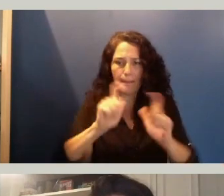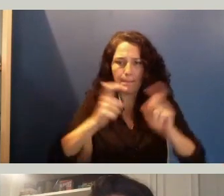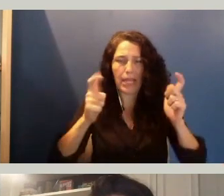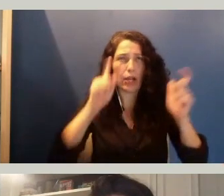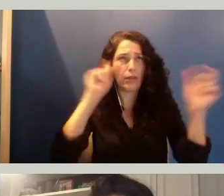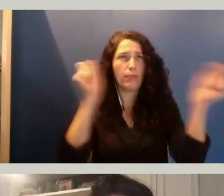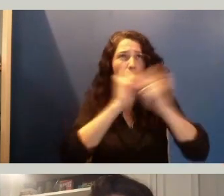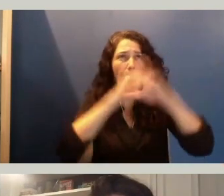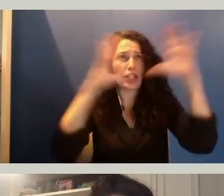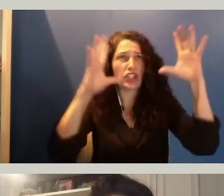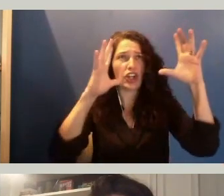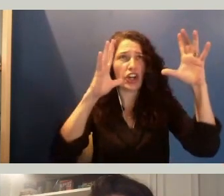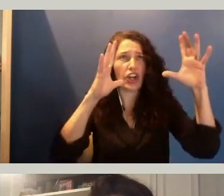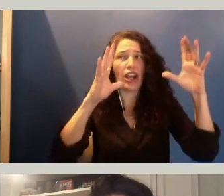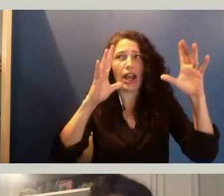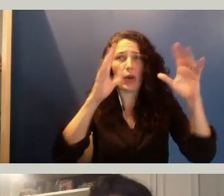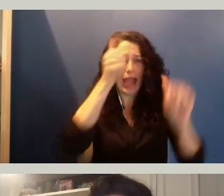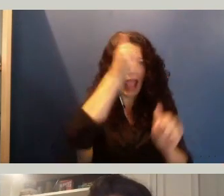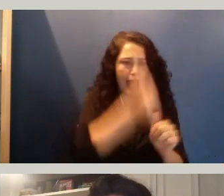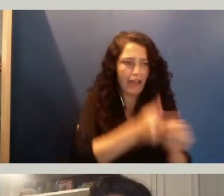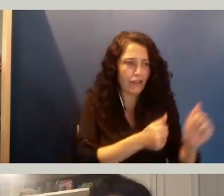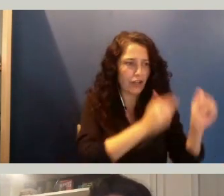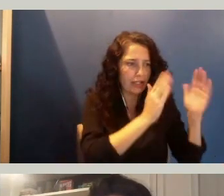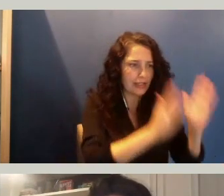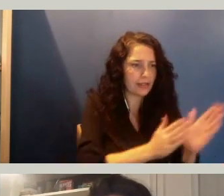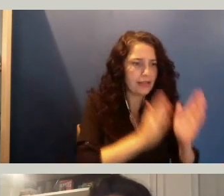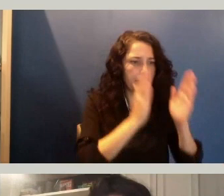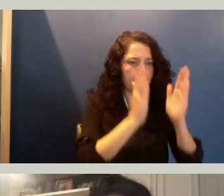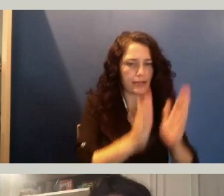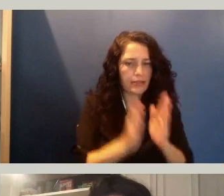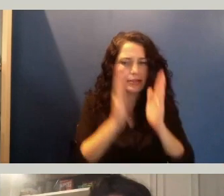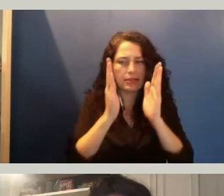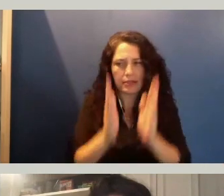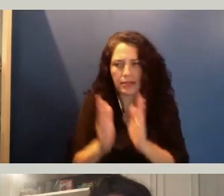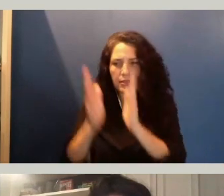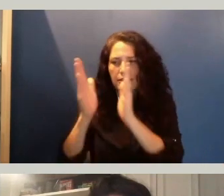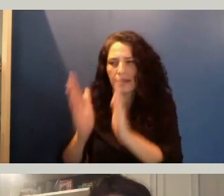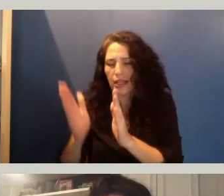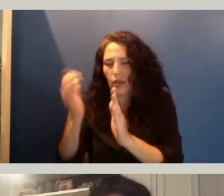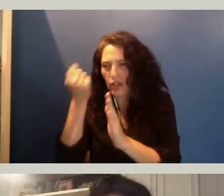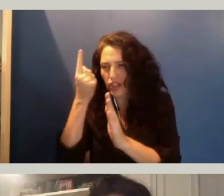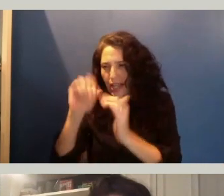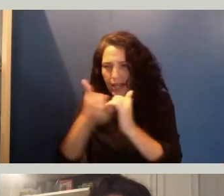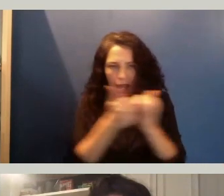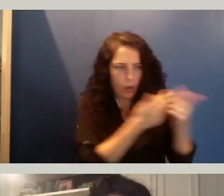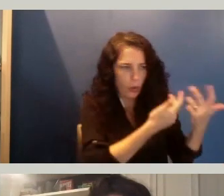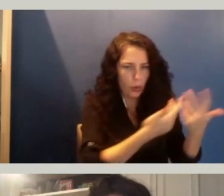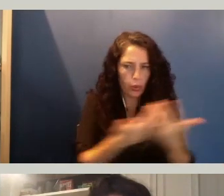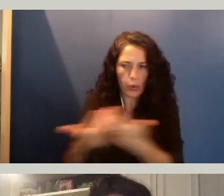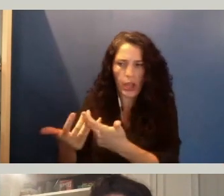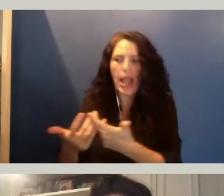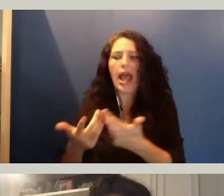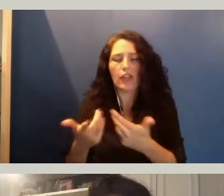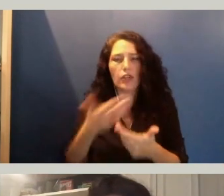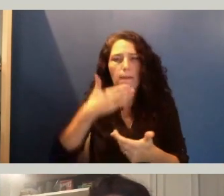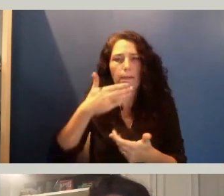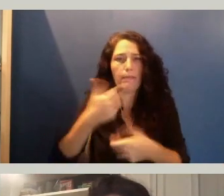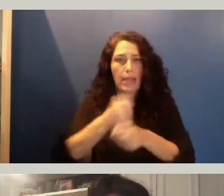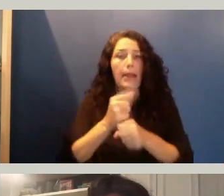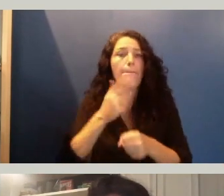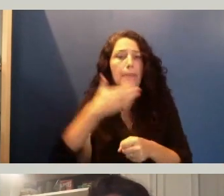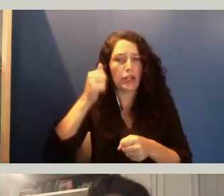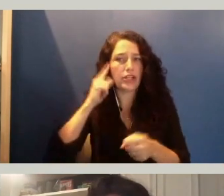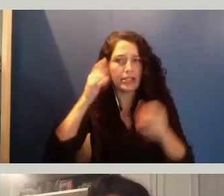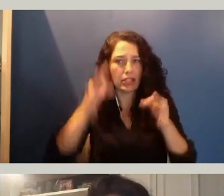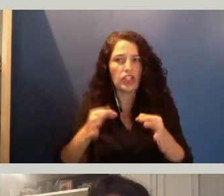how this works at every step of the way then allows you to make an informed decision of the financial risk you're taking for the funder side of things,